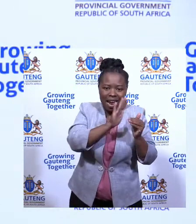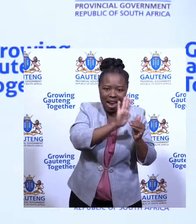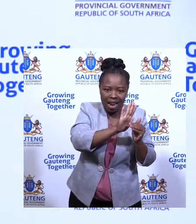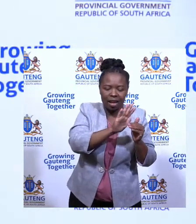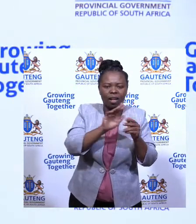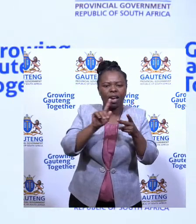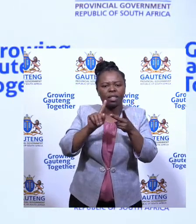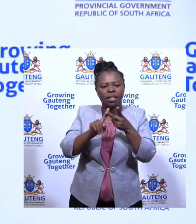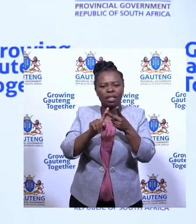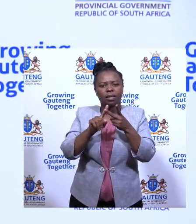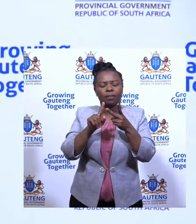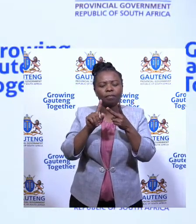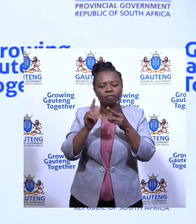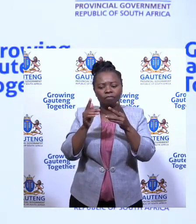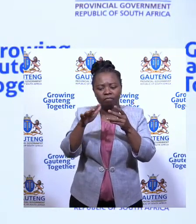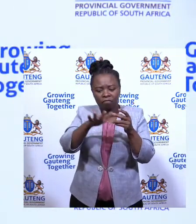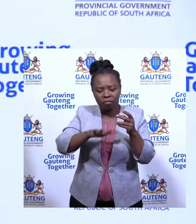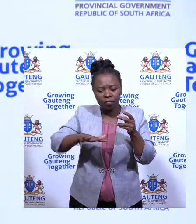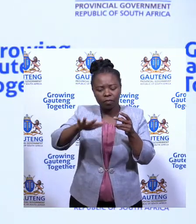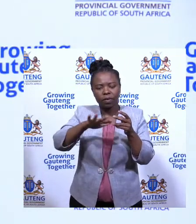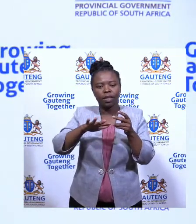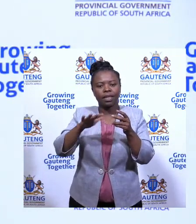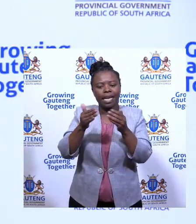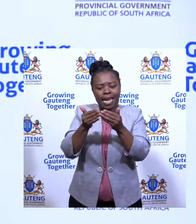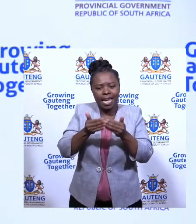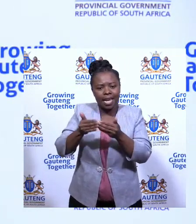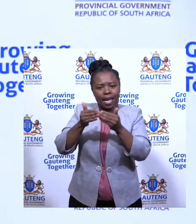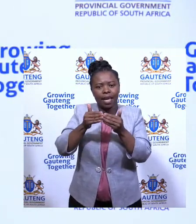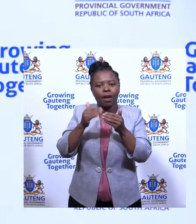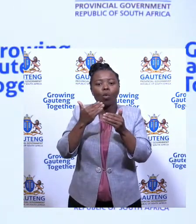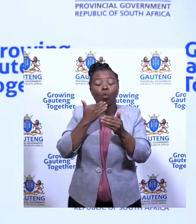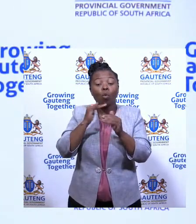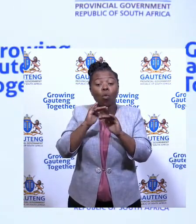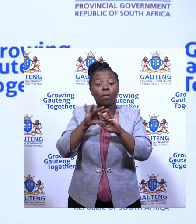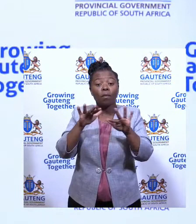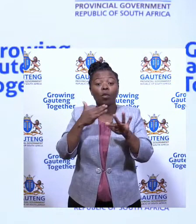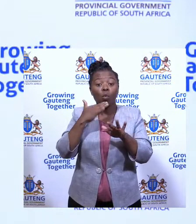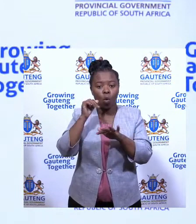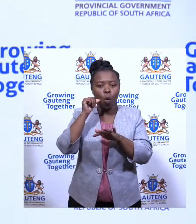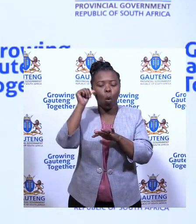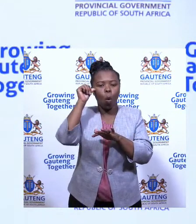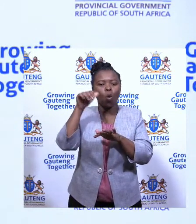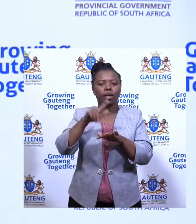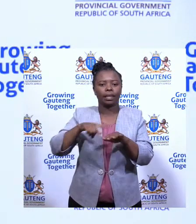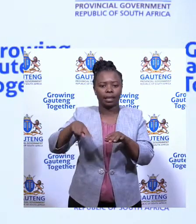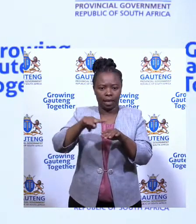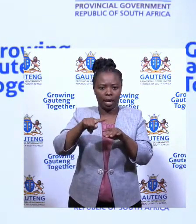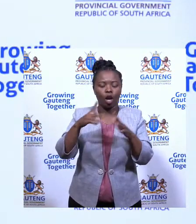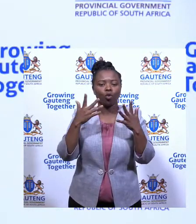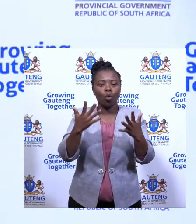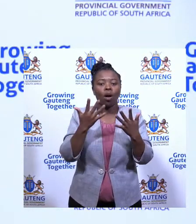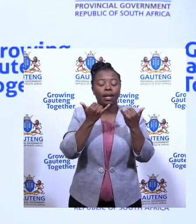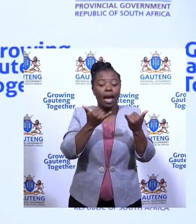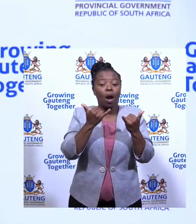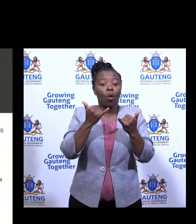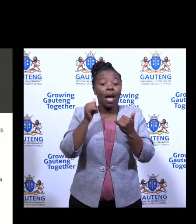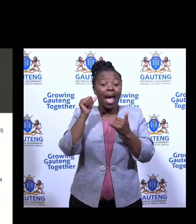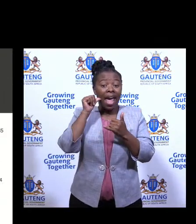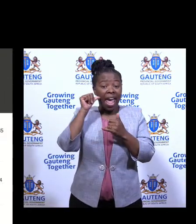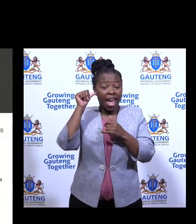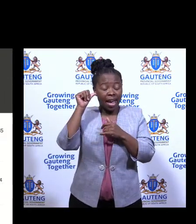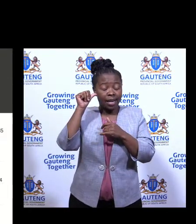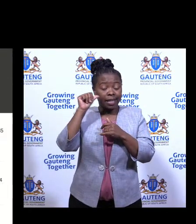monitoring of people who are older. What we then did do is take that age data and have a look at it for